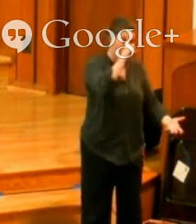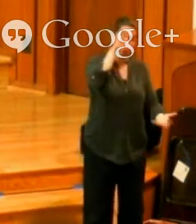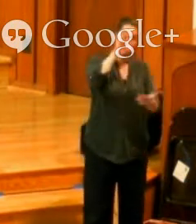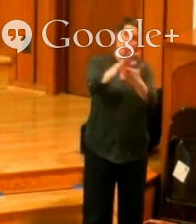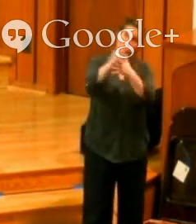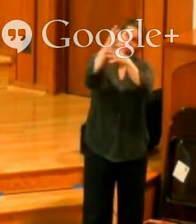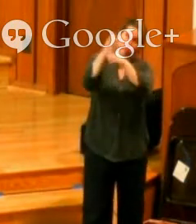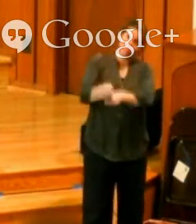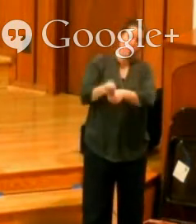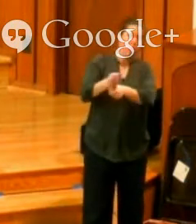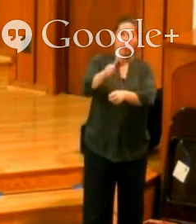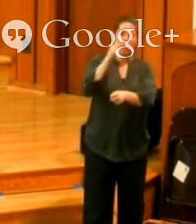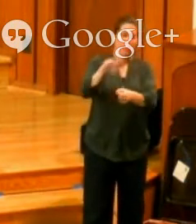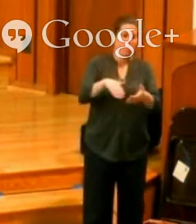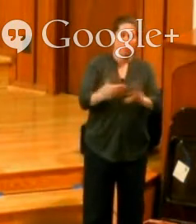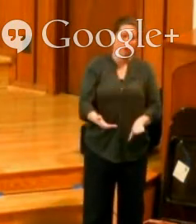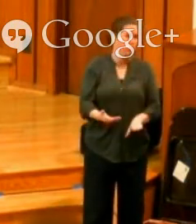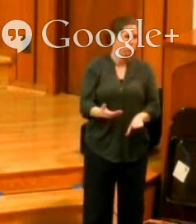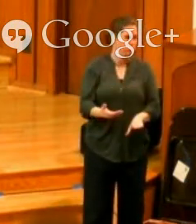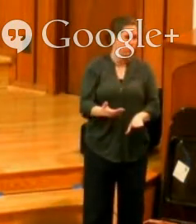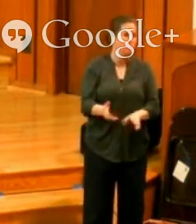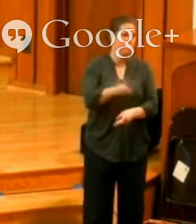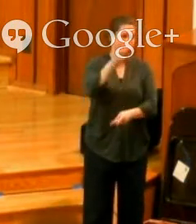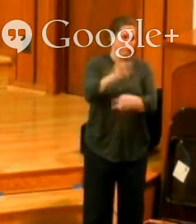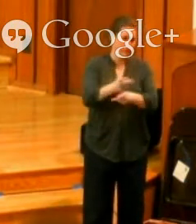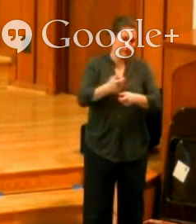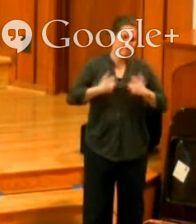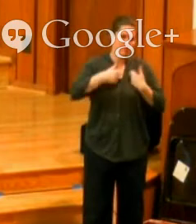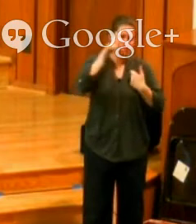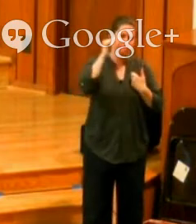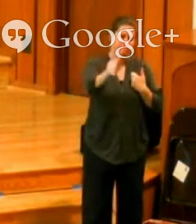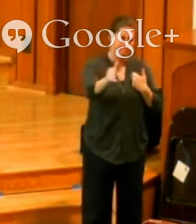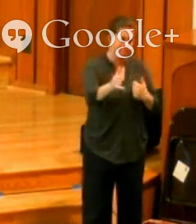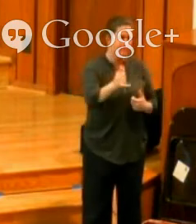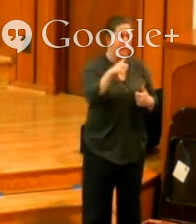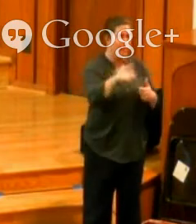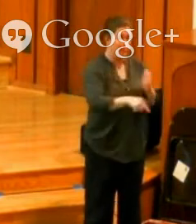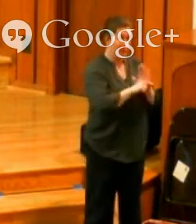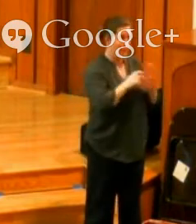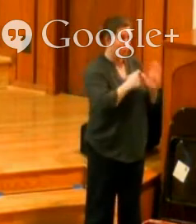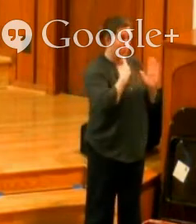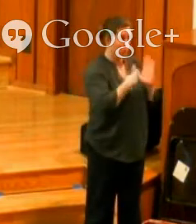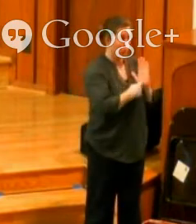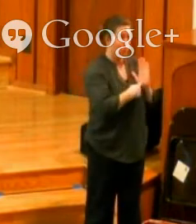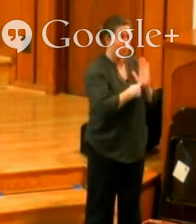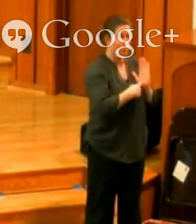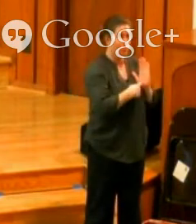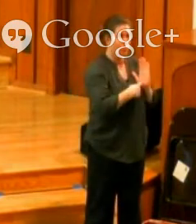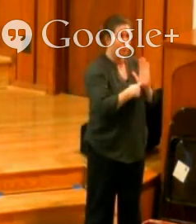should not perish but have everlasting life. This scripture tells us, first of